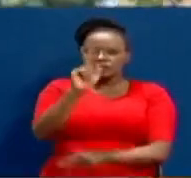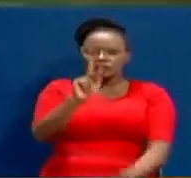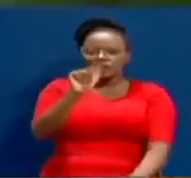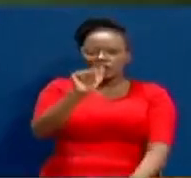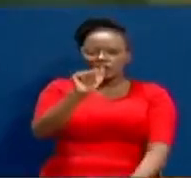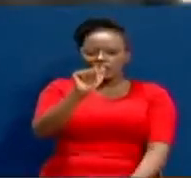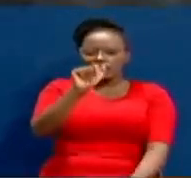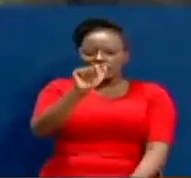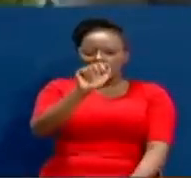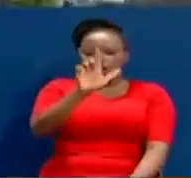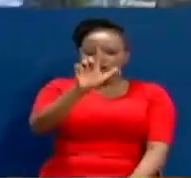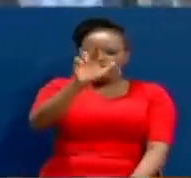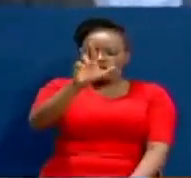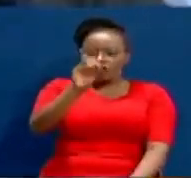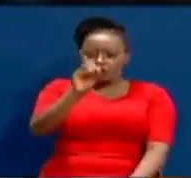Research Organization, CARLO,